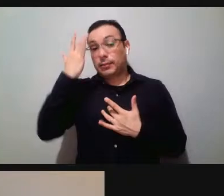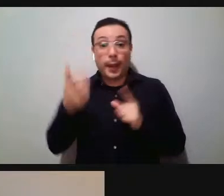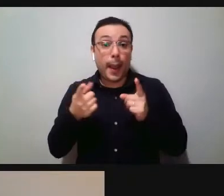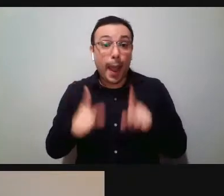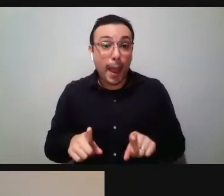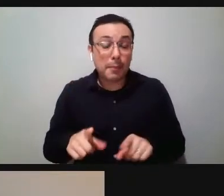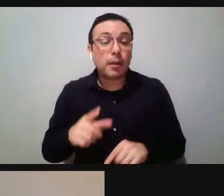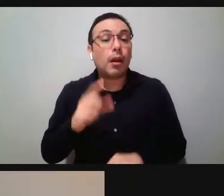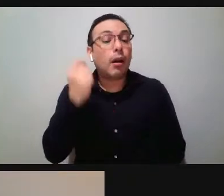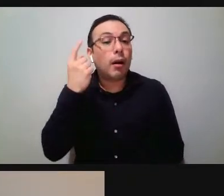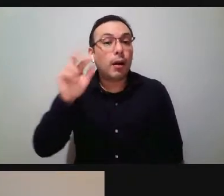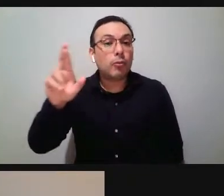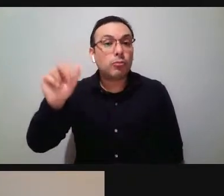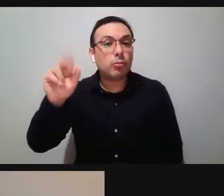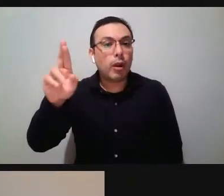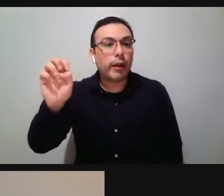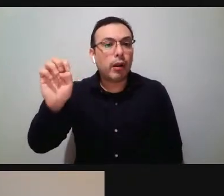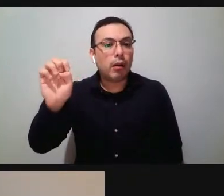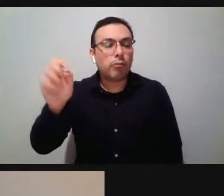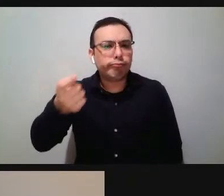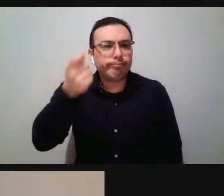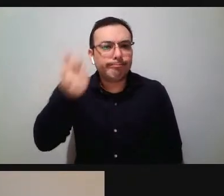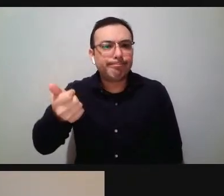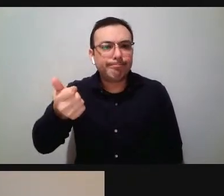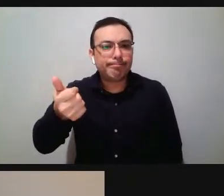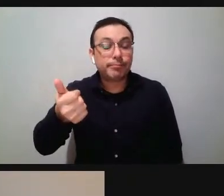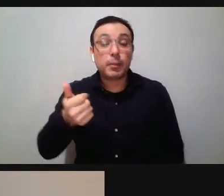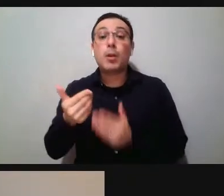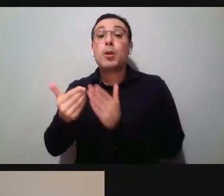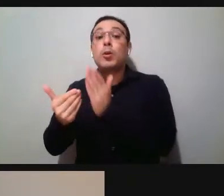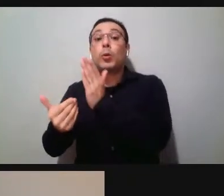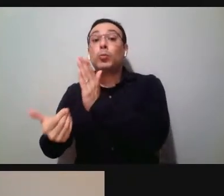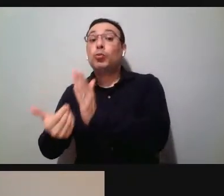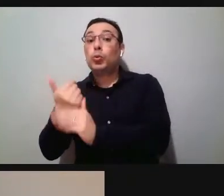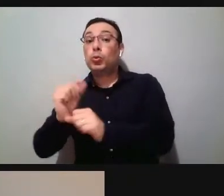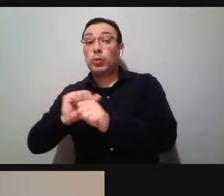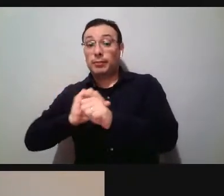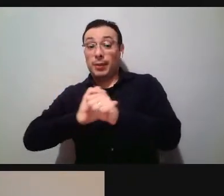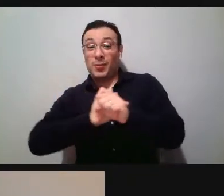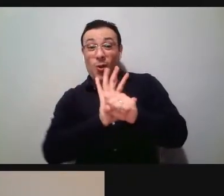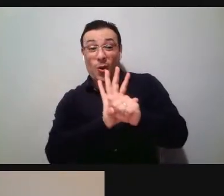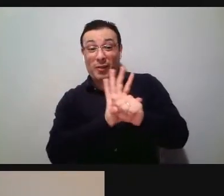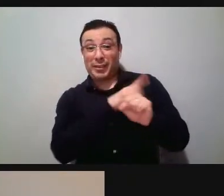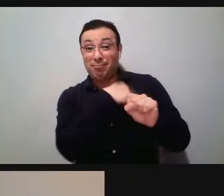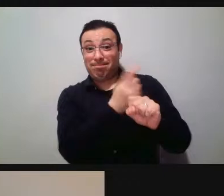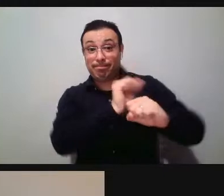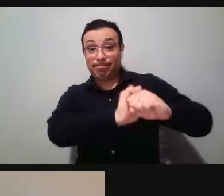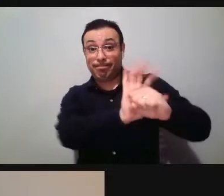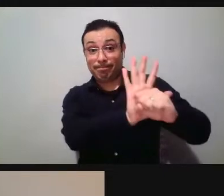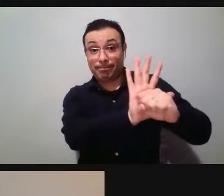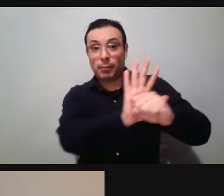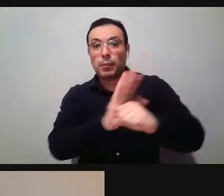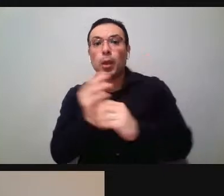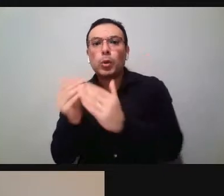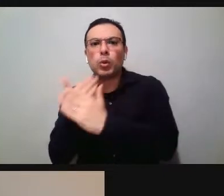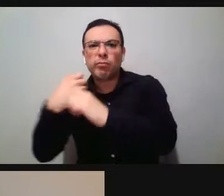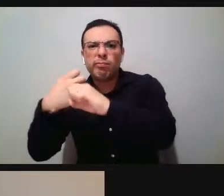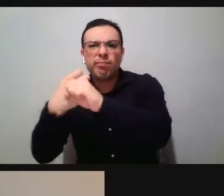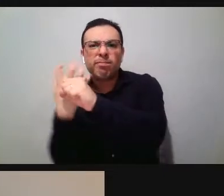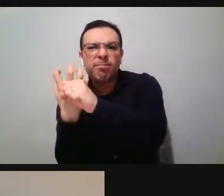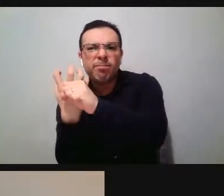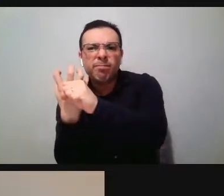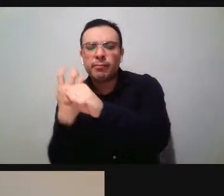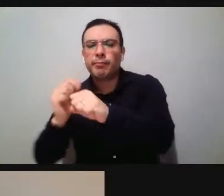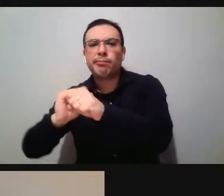these additional variants, we could see it more, but it's pretty rare in terms of people being